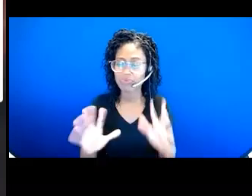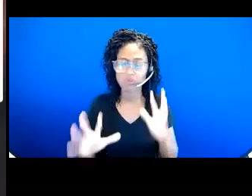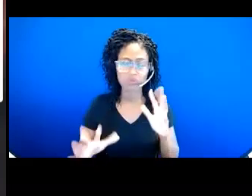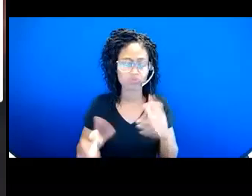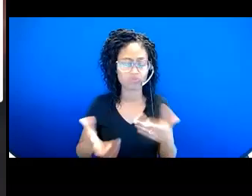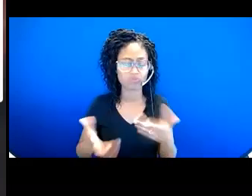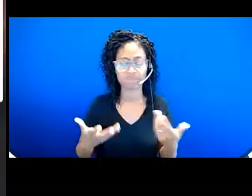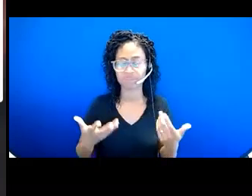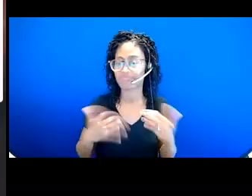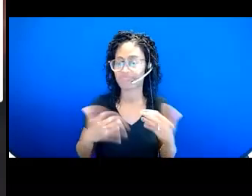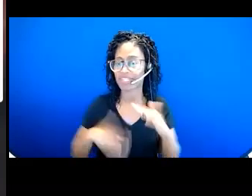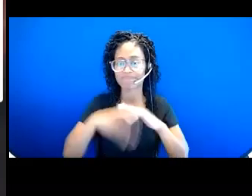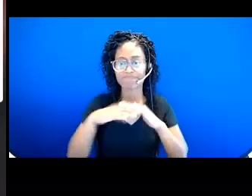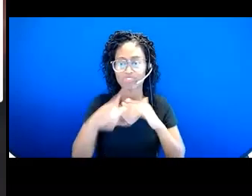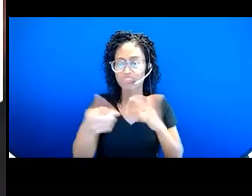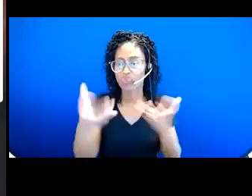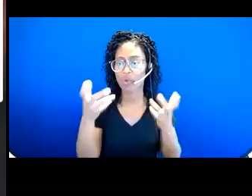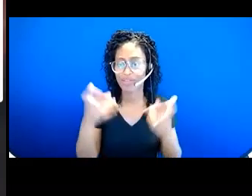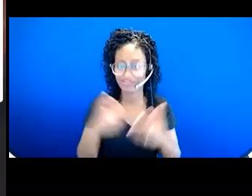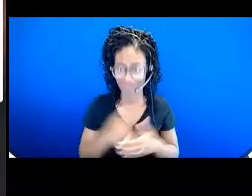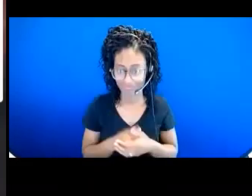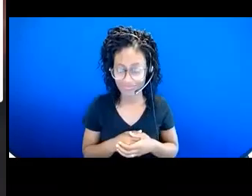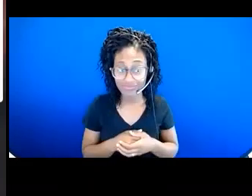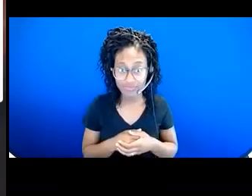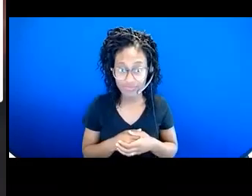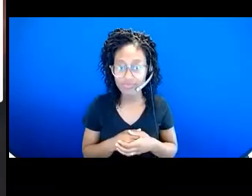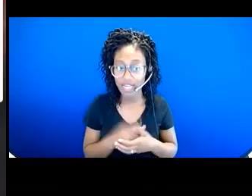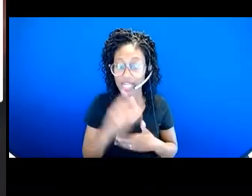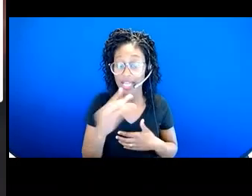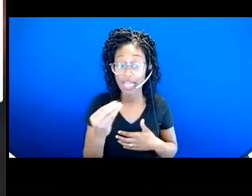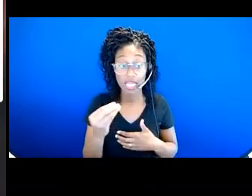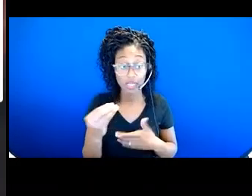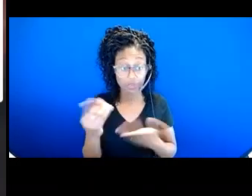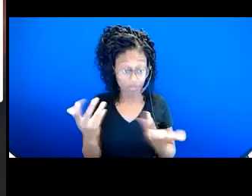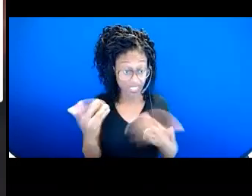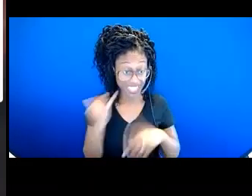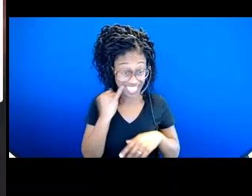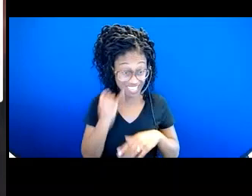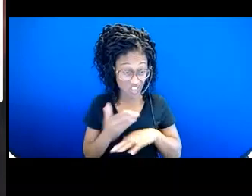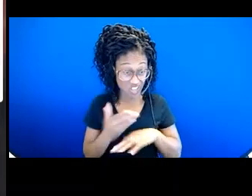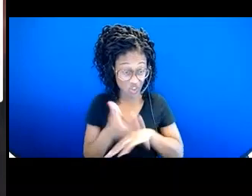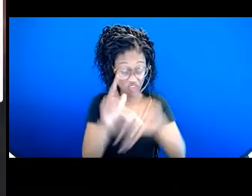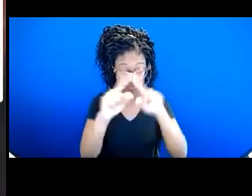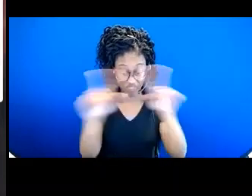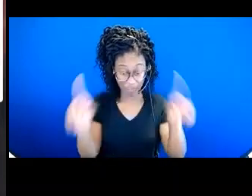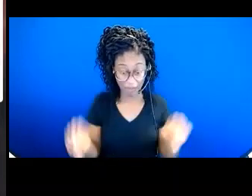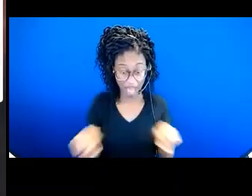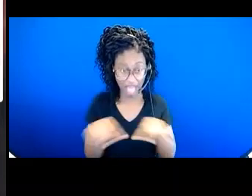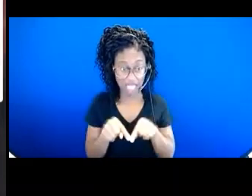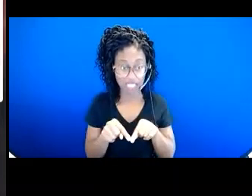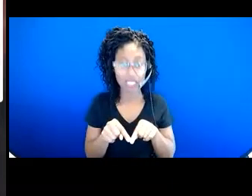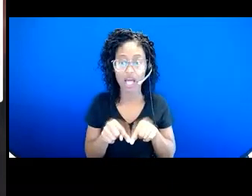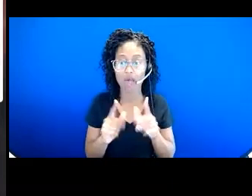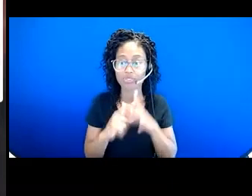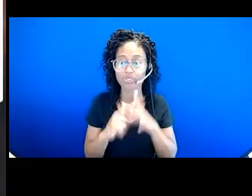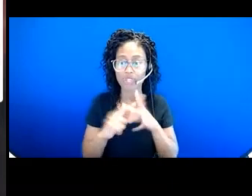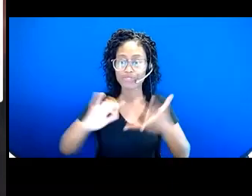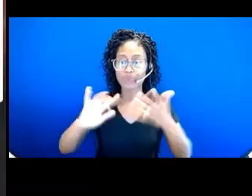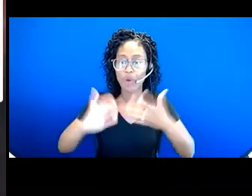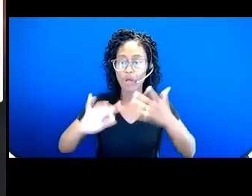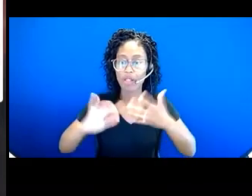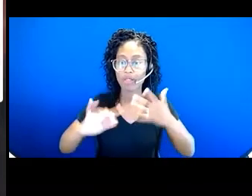as soon as the content you have added exceeds the size of the content box, it becomes a scrolling